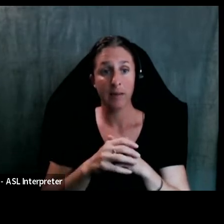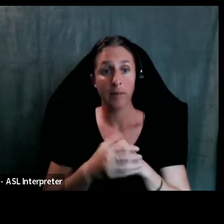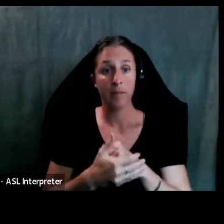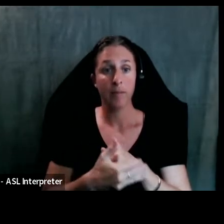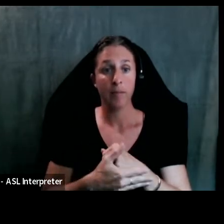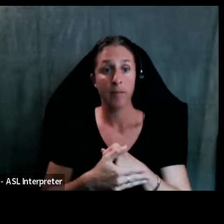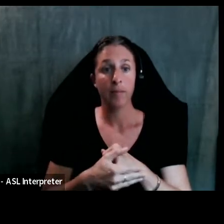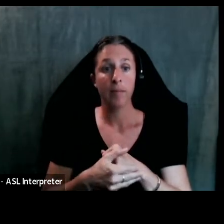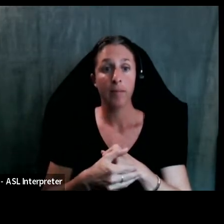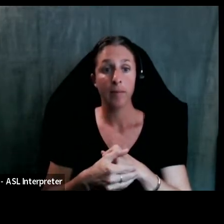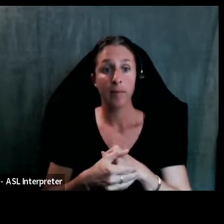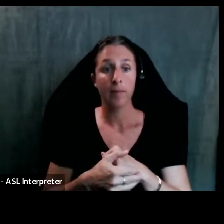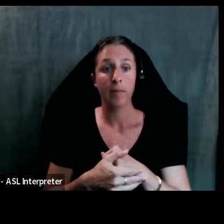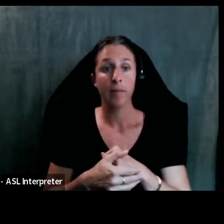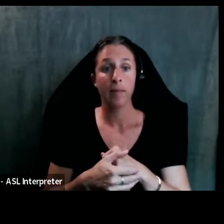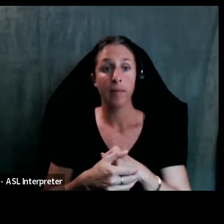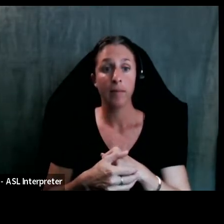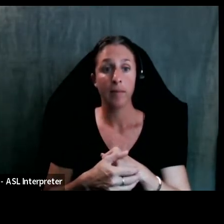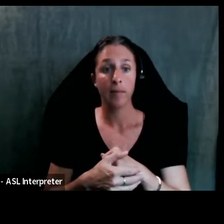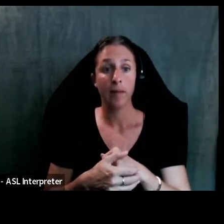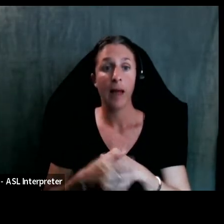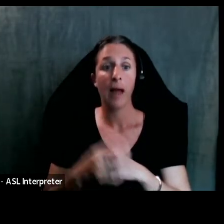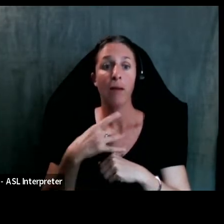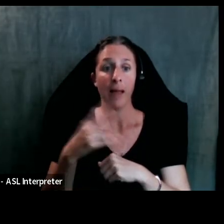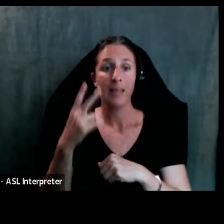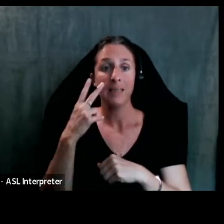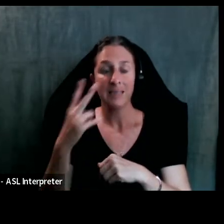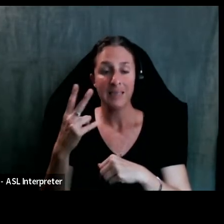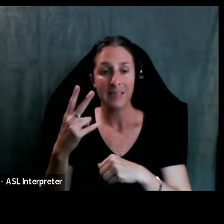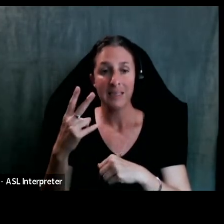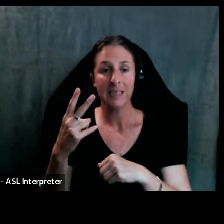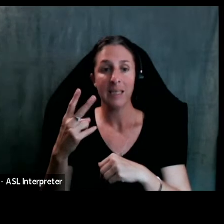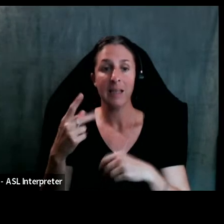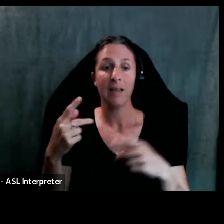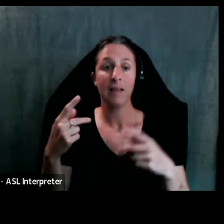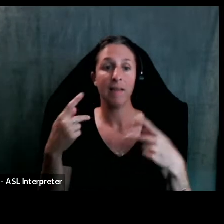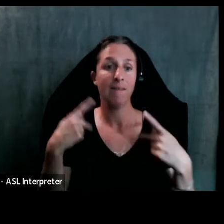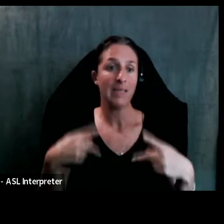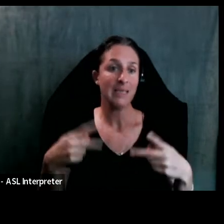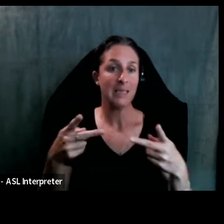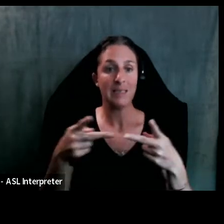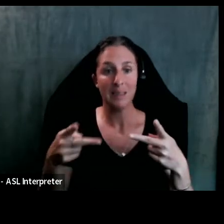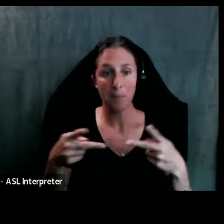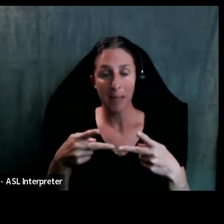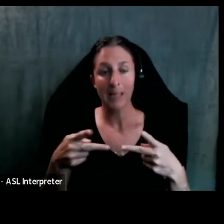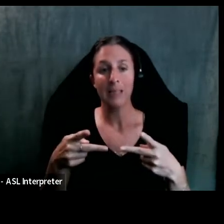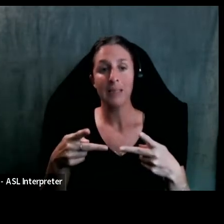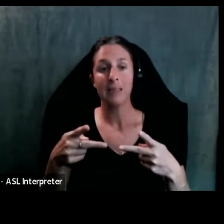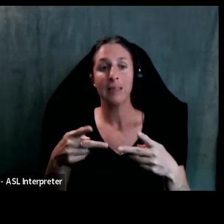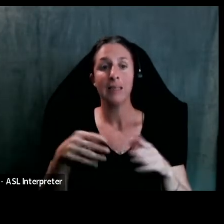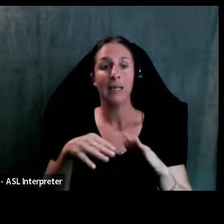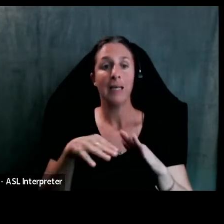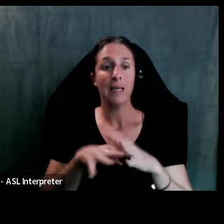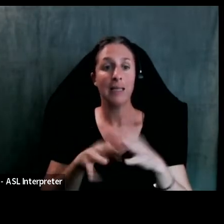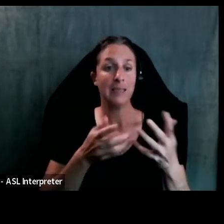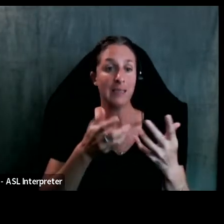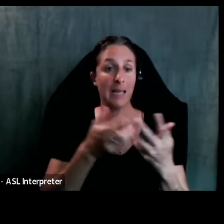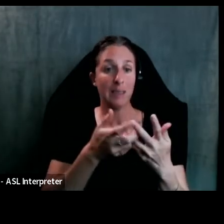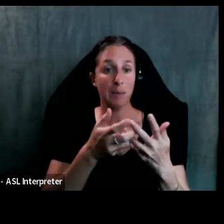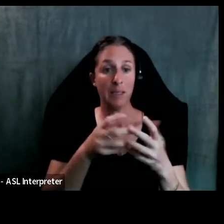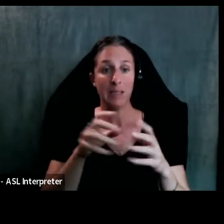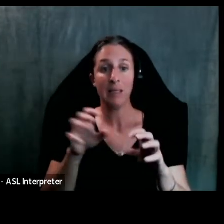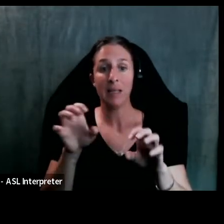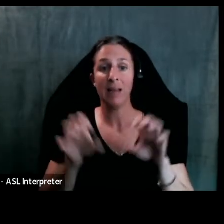I would like to see, in terms of like physical space, accessibility evaluated in our